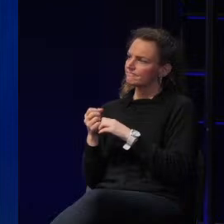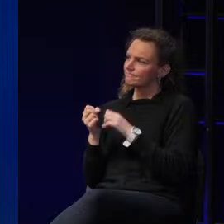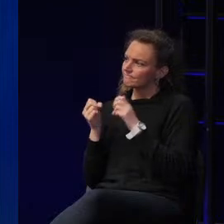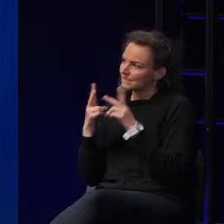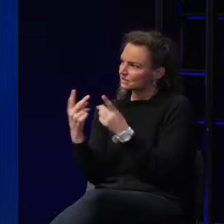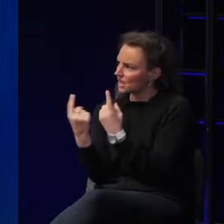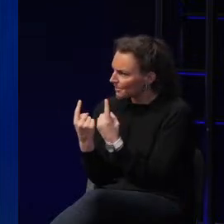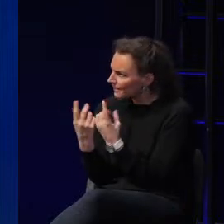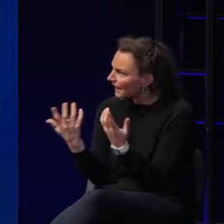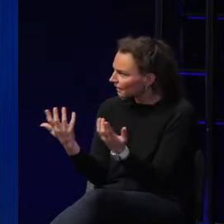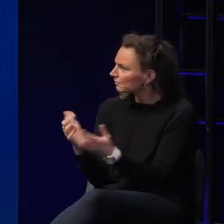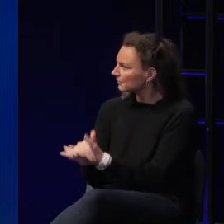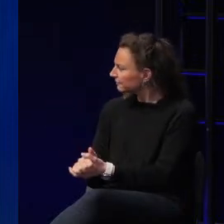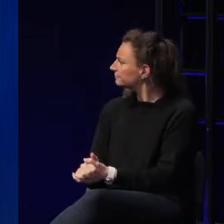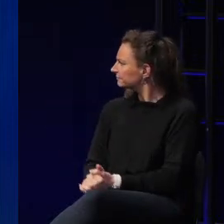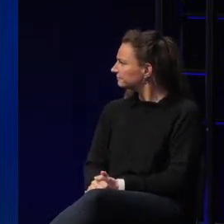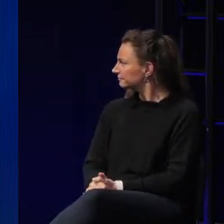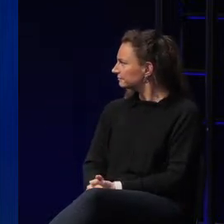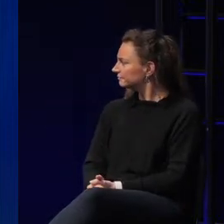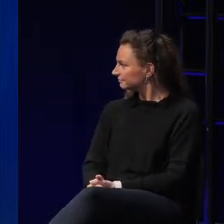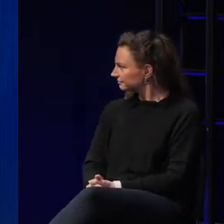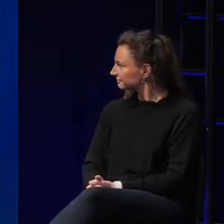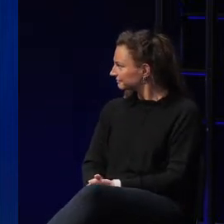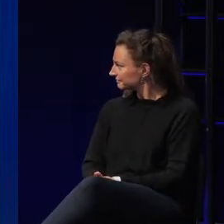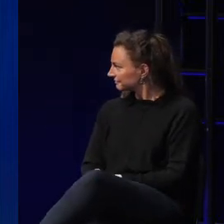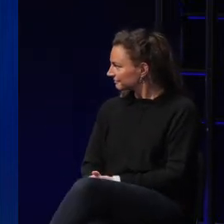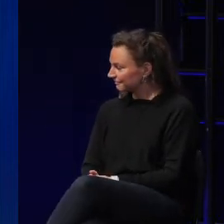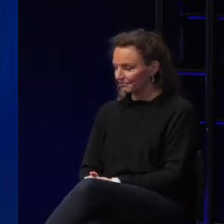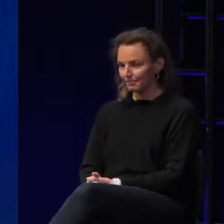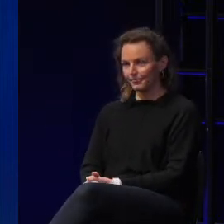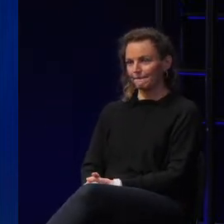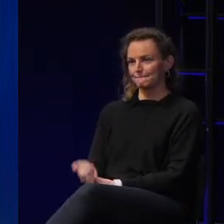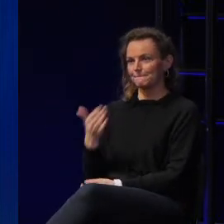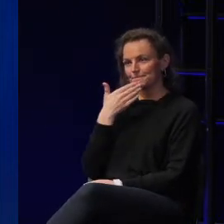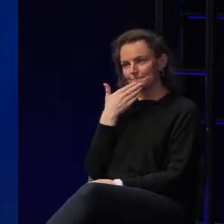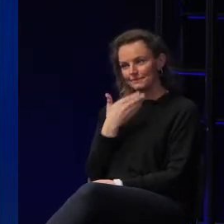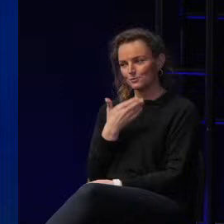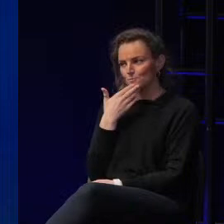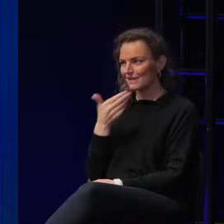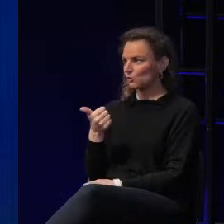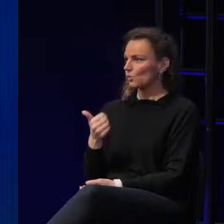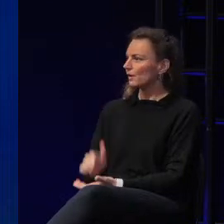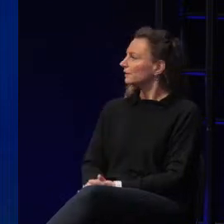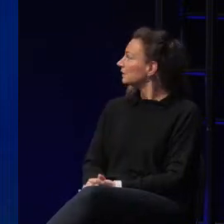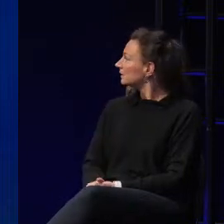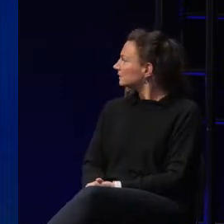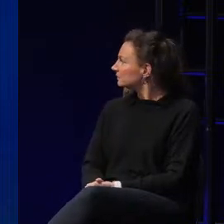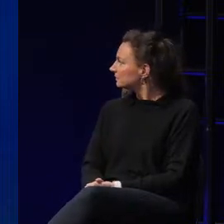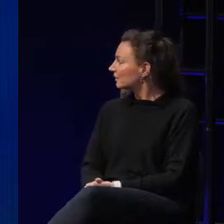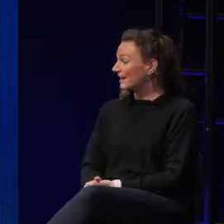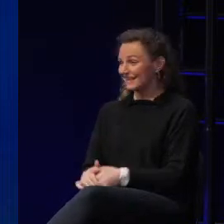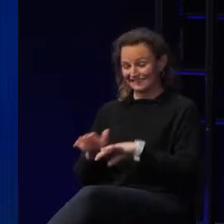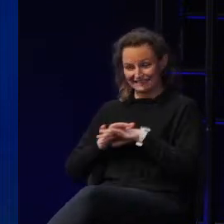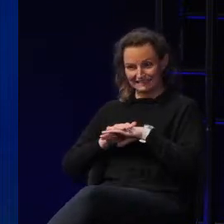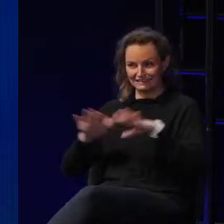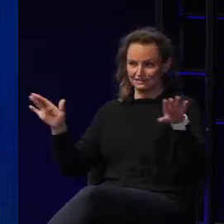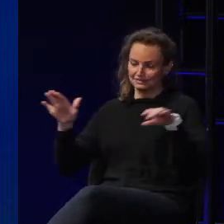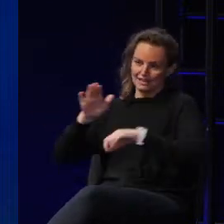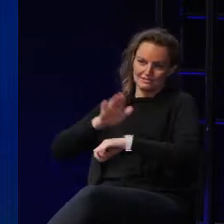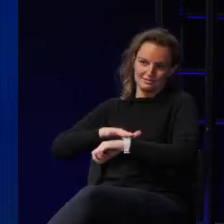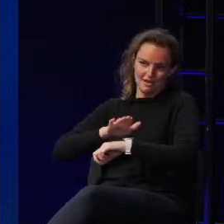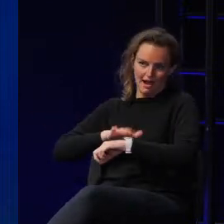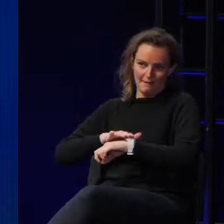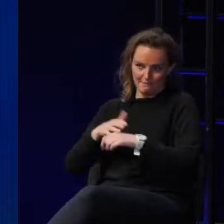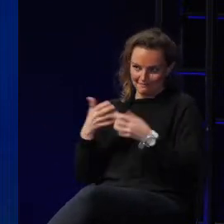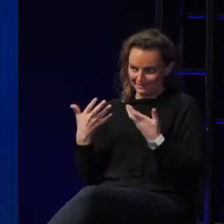what you asked about, but anyway, hopefully that helps. Thank you. Thank you. Well, that's all we have time for, I'm afraid.